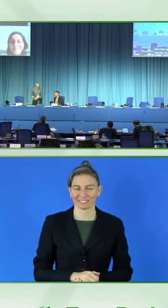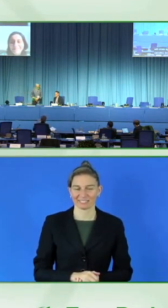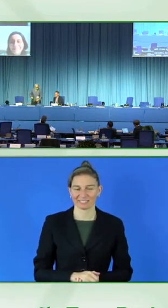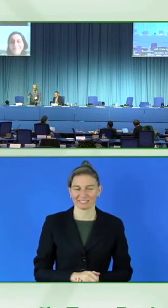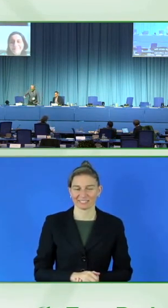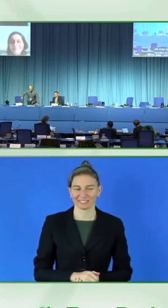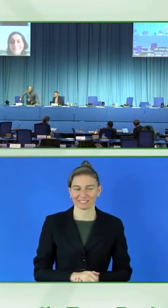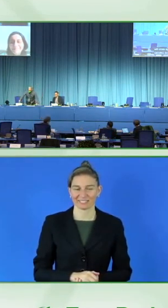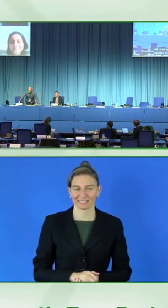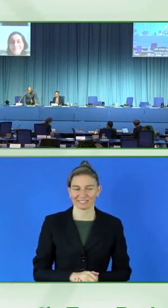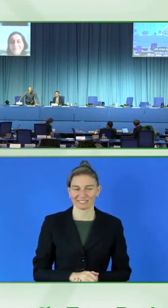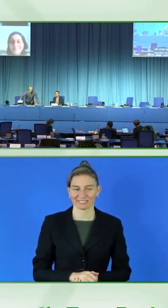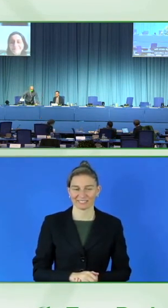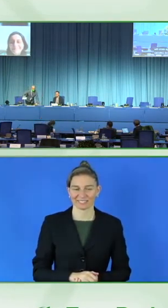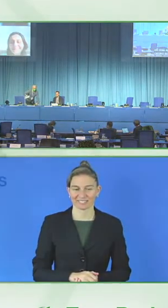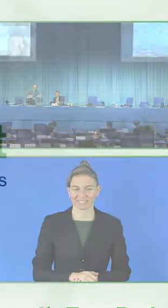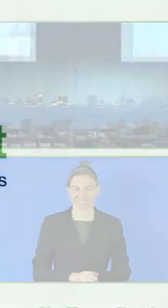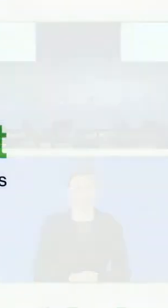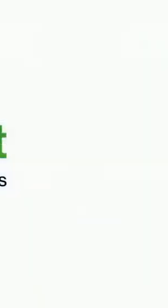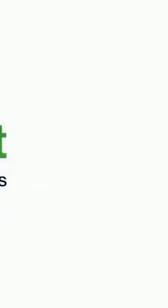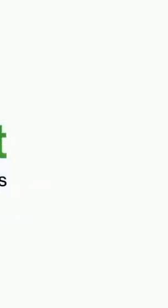Yeah. My time shows 5.